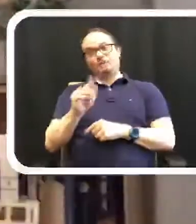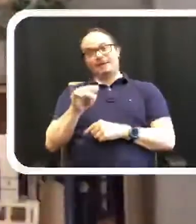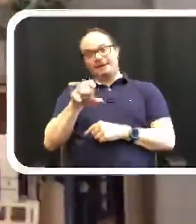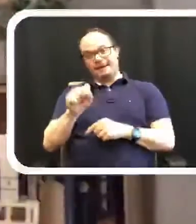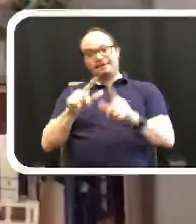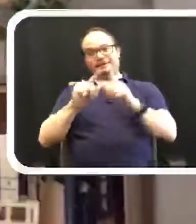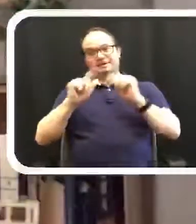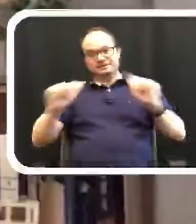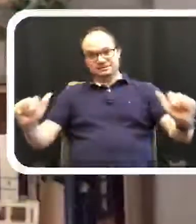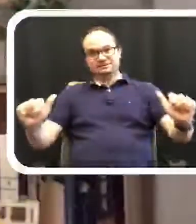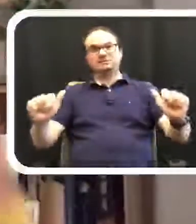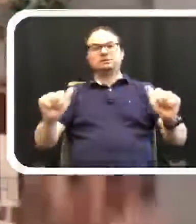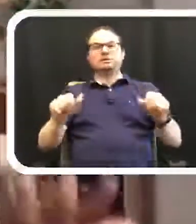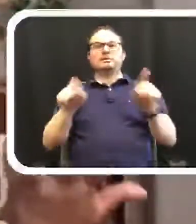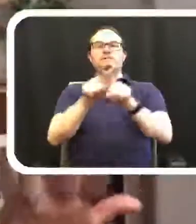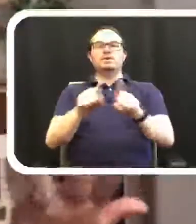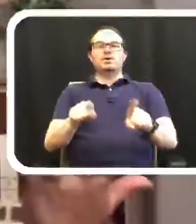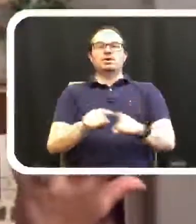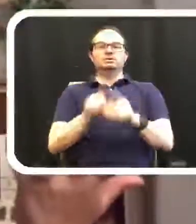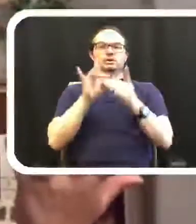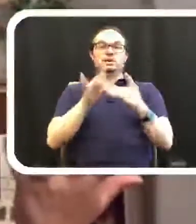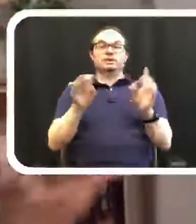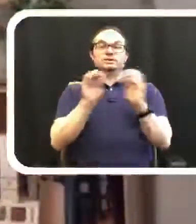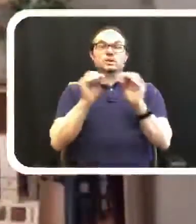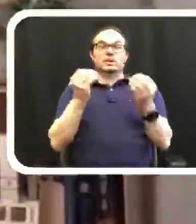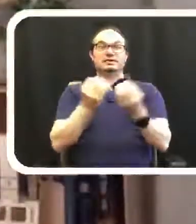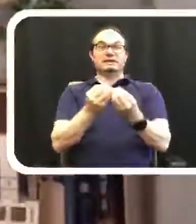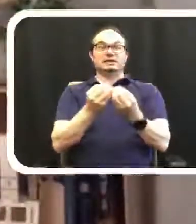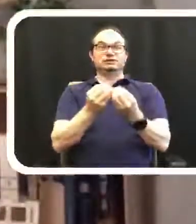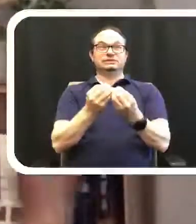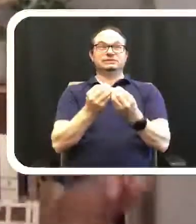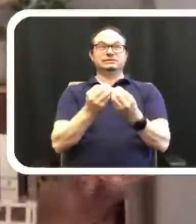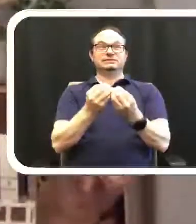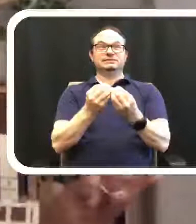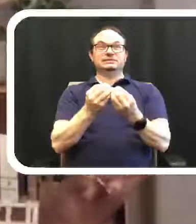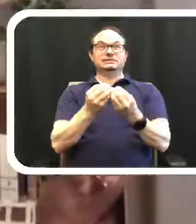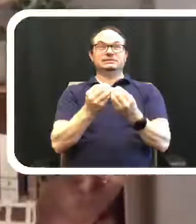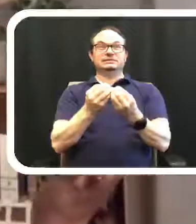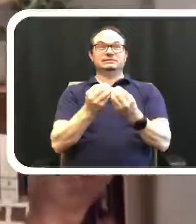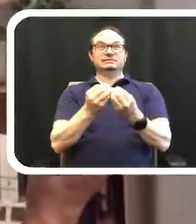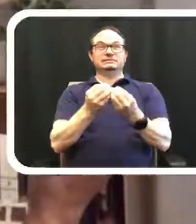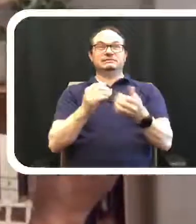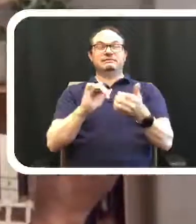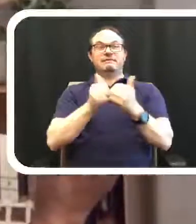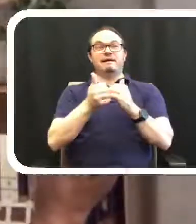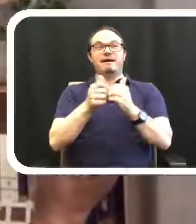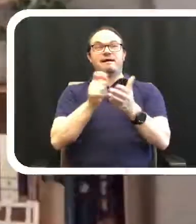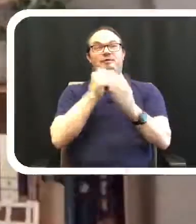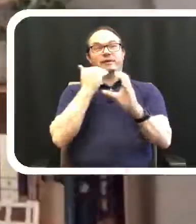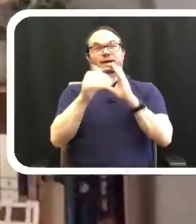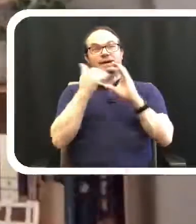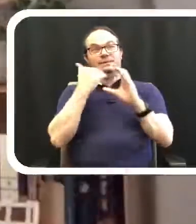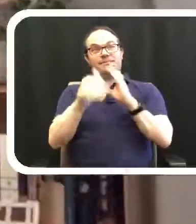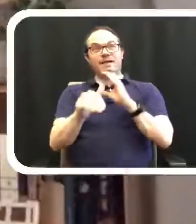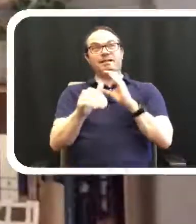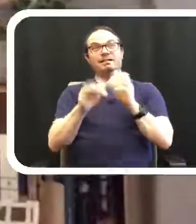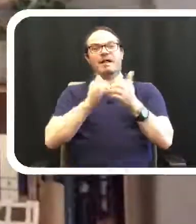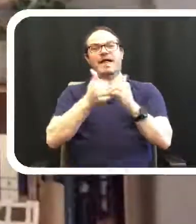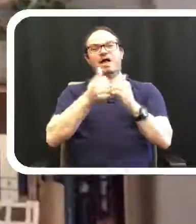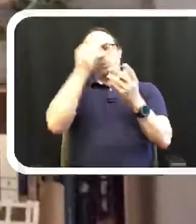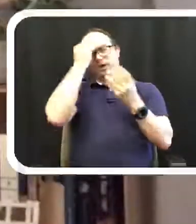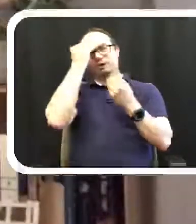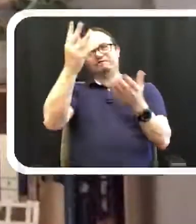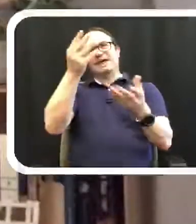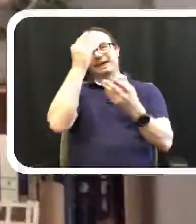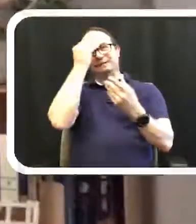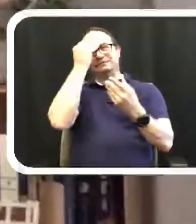thing, but also in terms of organization, how we even an email. How do we want to get this across? Well,